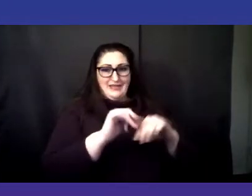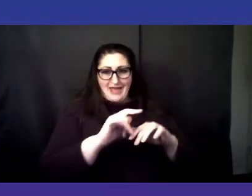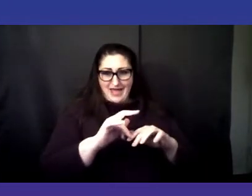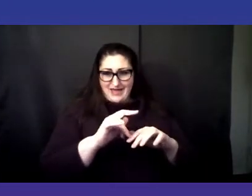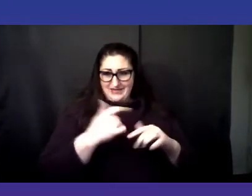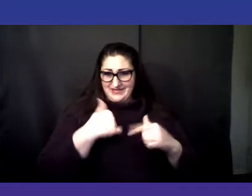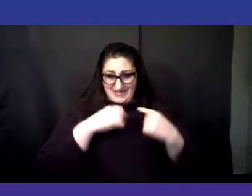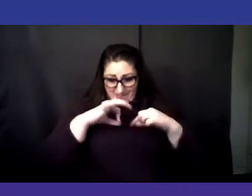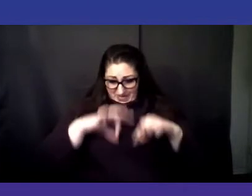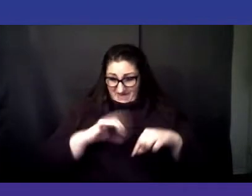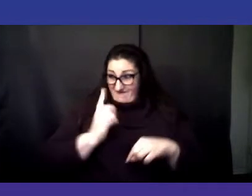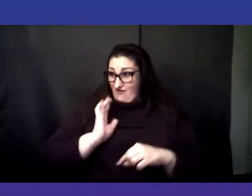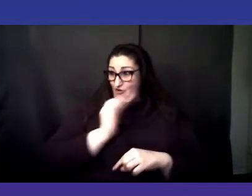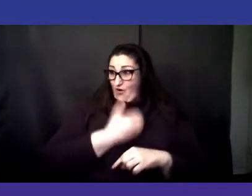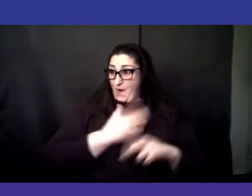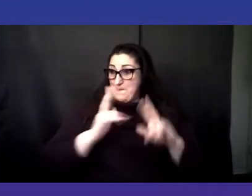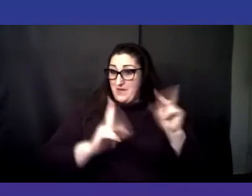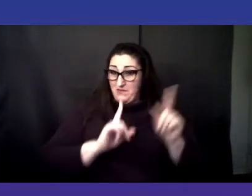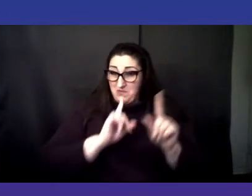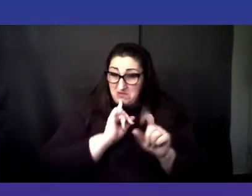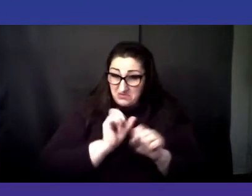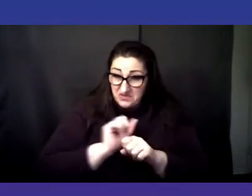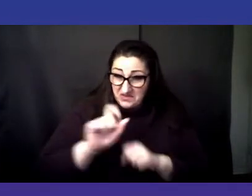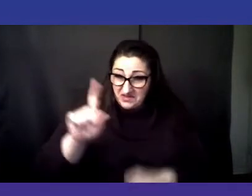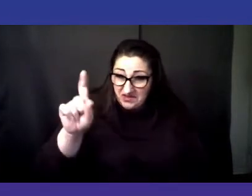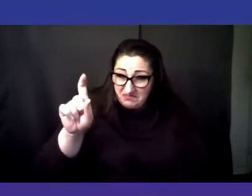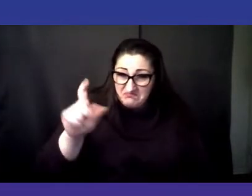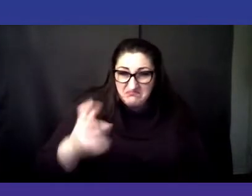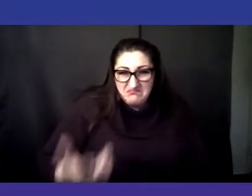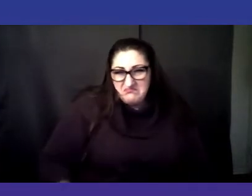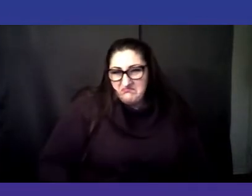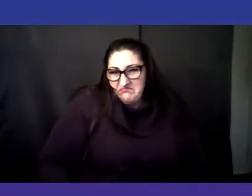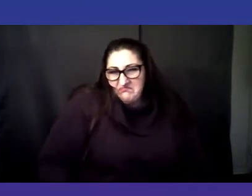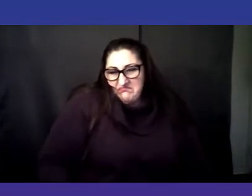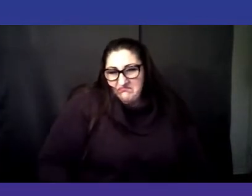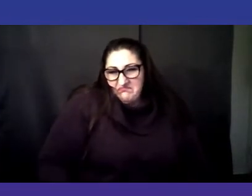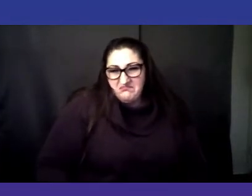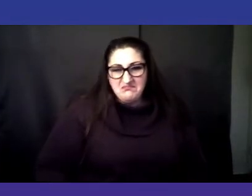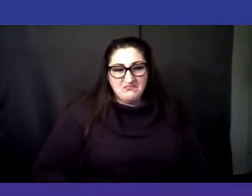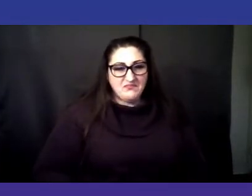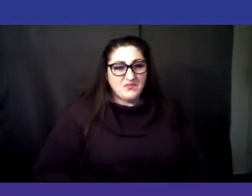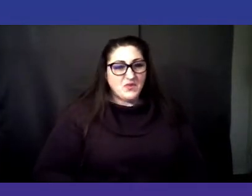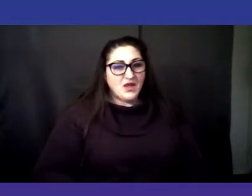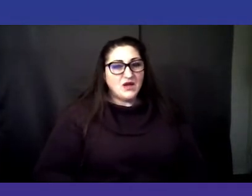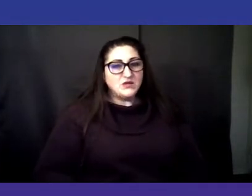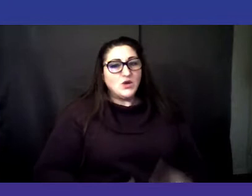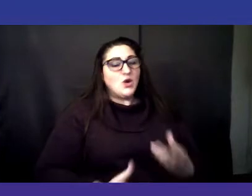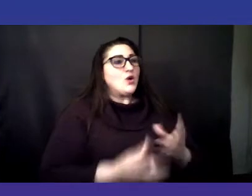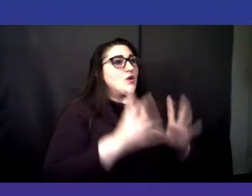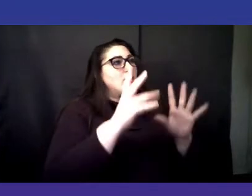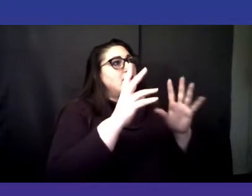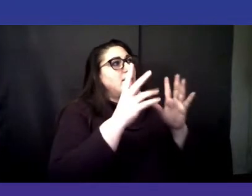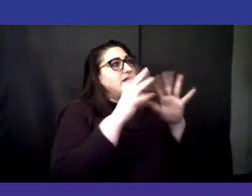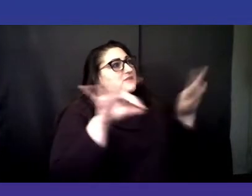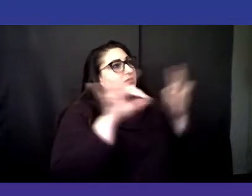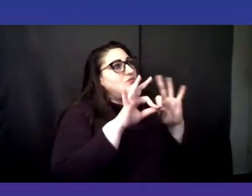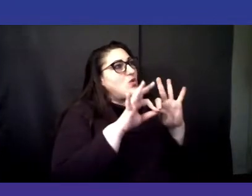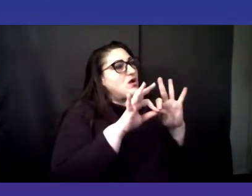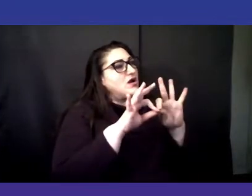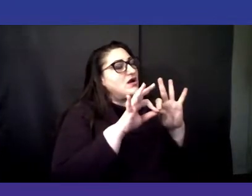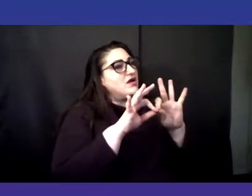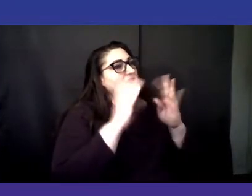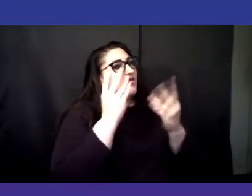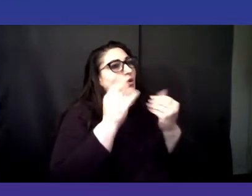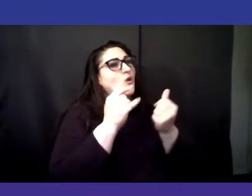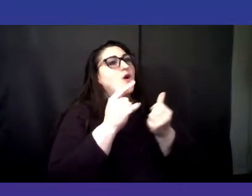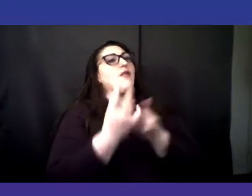finding really getting that benefit and that inclusion into the conversation and